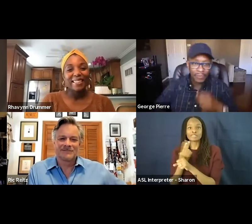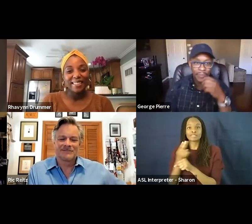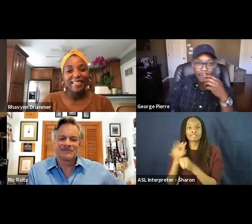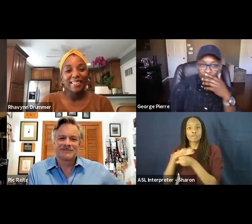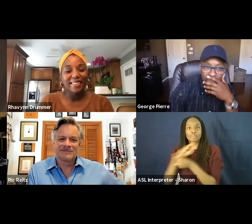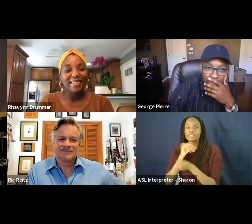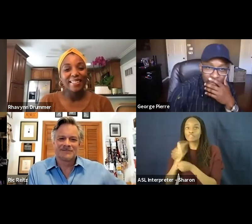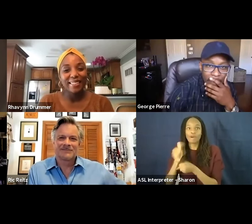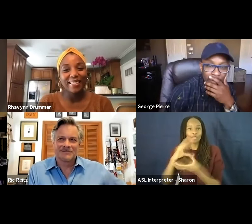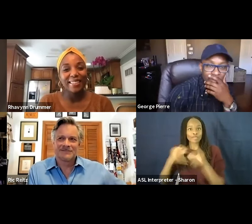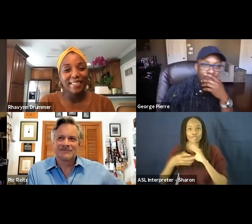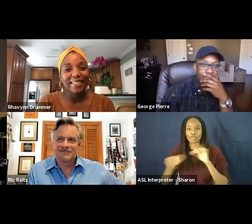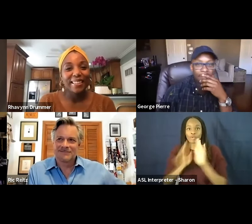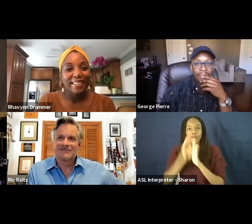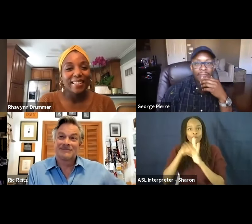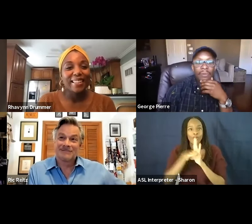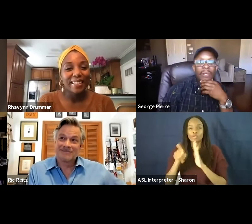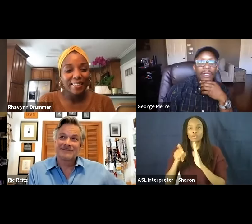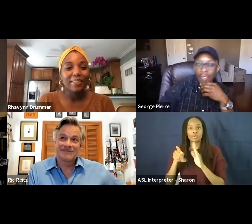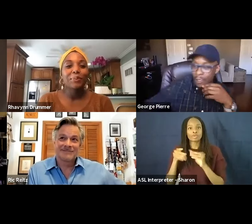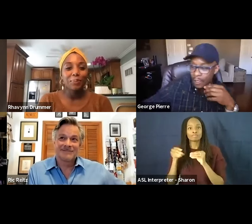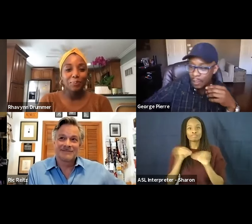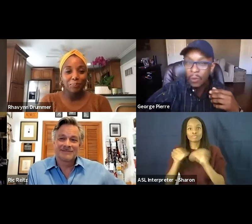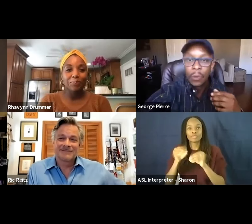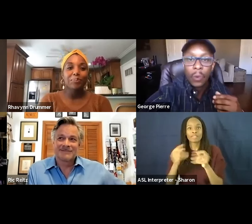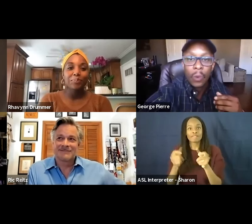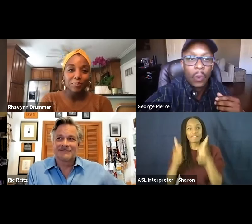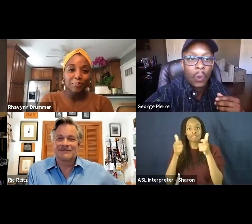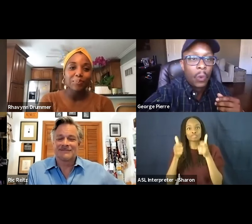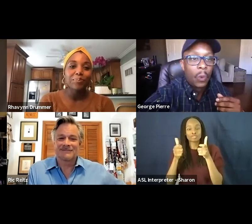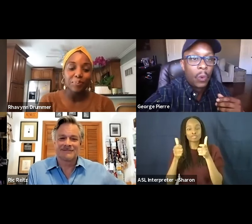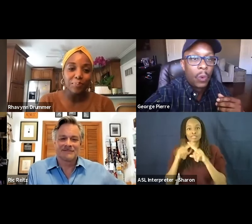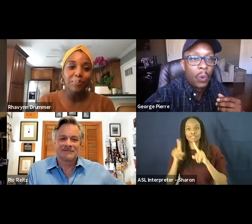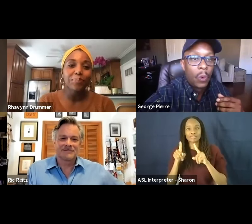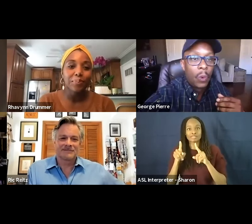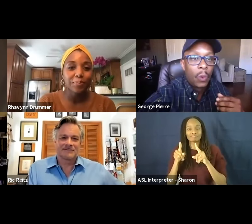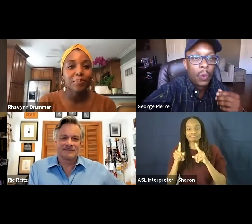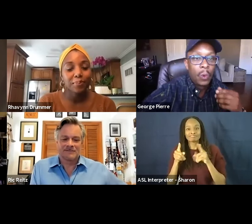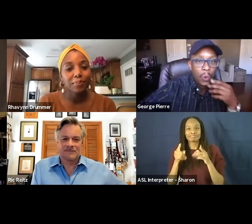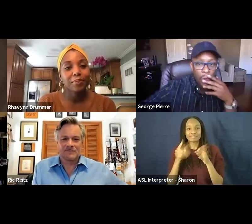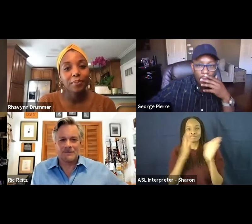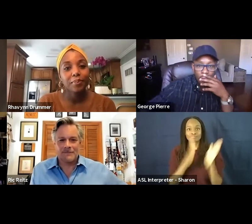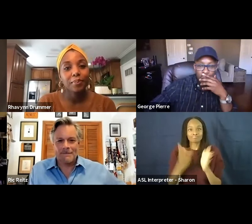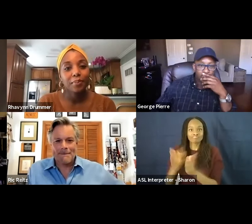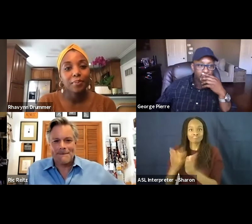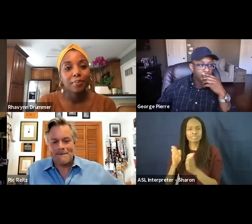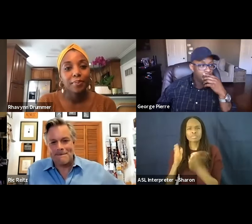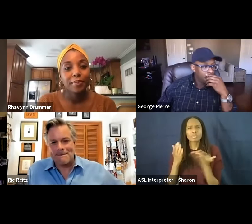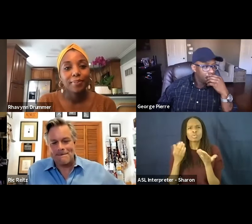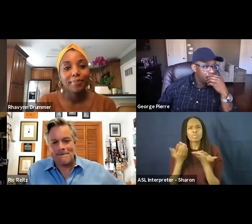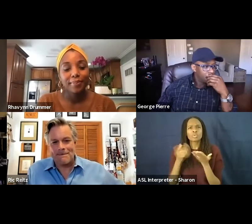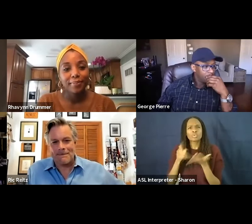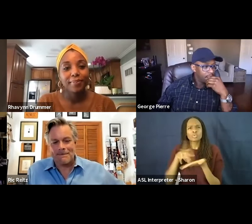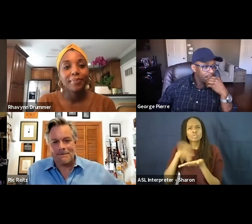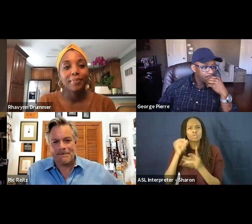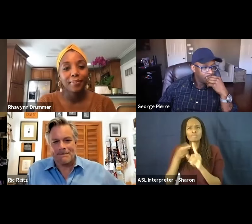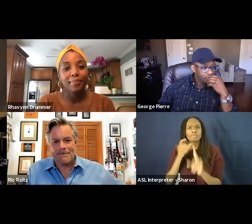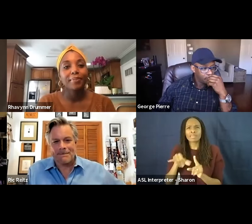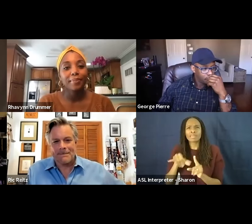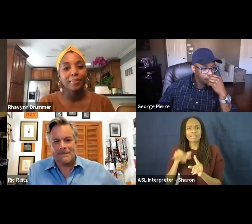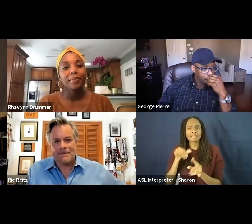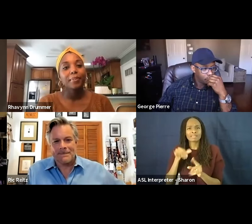faster, you're moving out of sync. What have you learned from that that's going to move actors forward during this